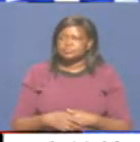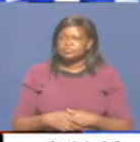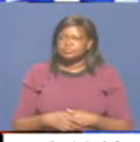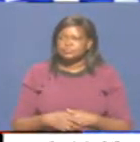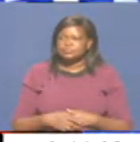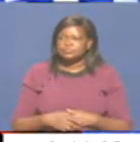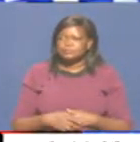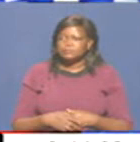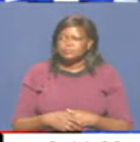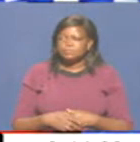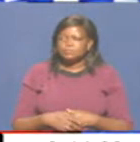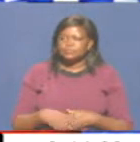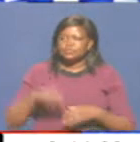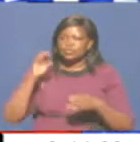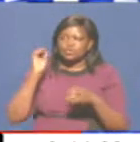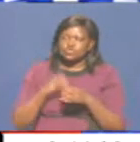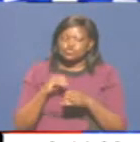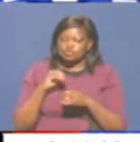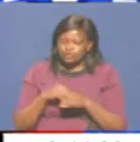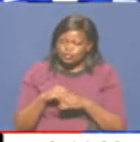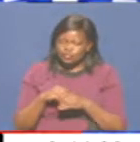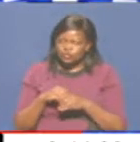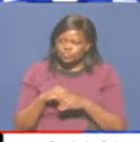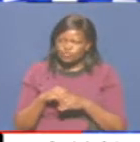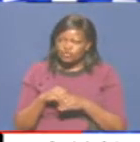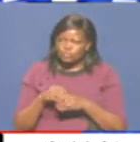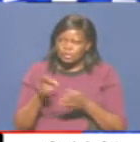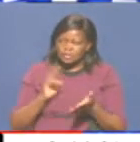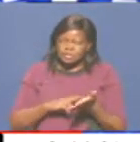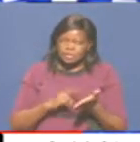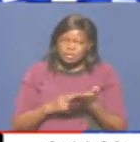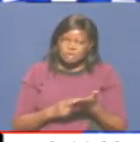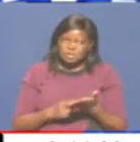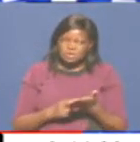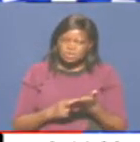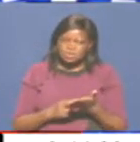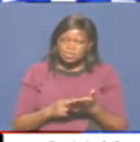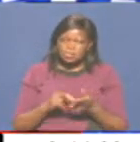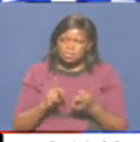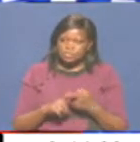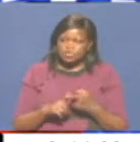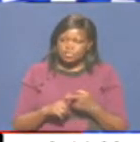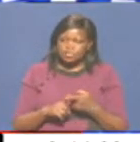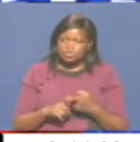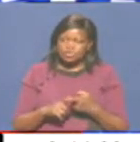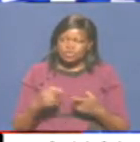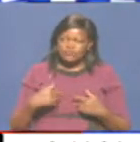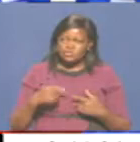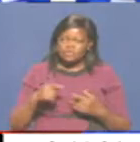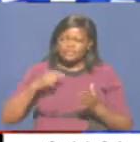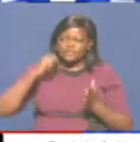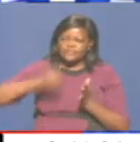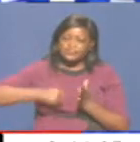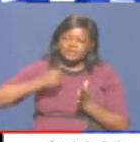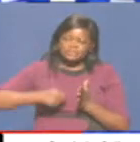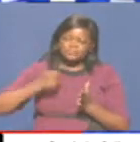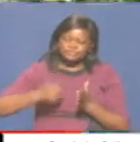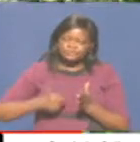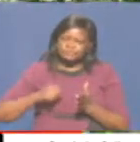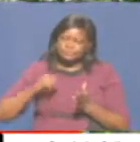to invest significant resources to develop this alloy processing factory in Baringo